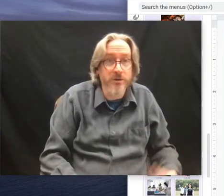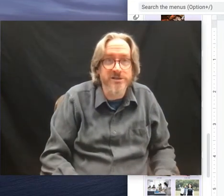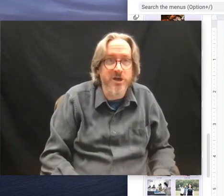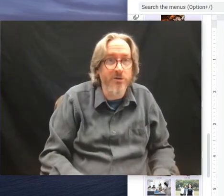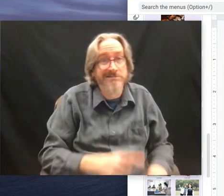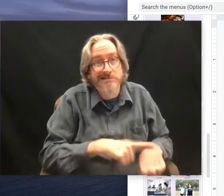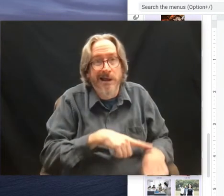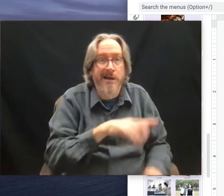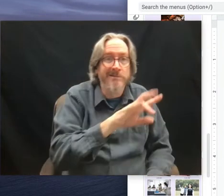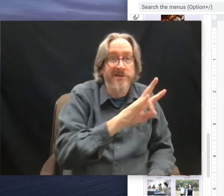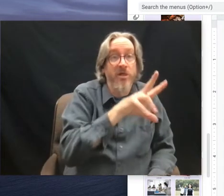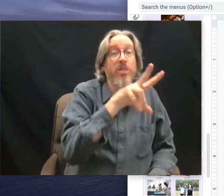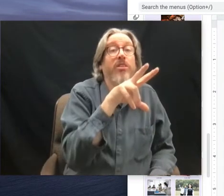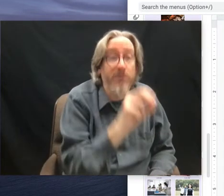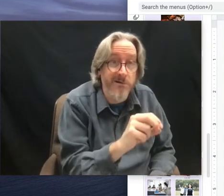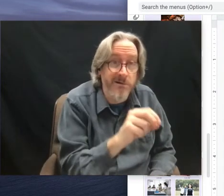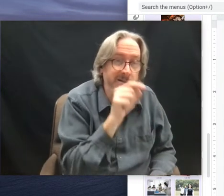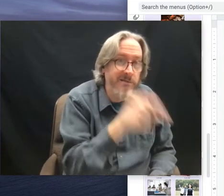or you can just go.